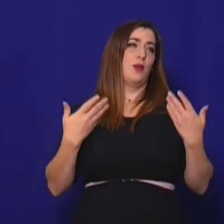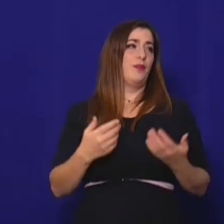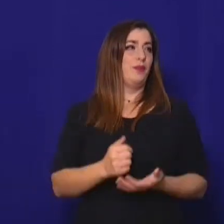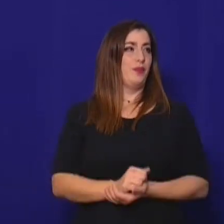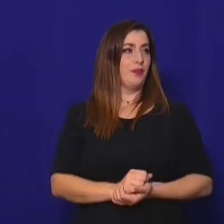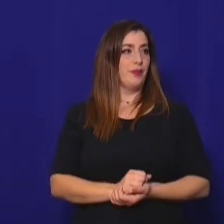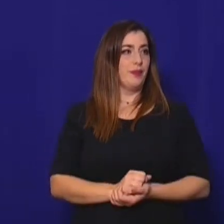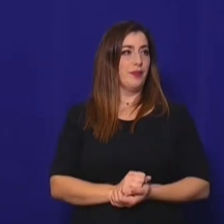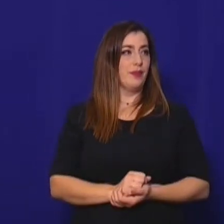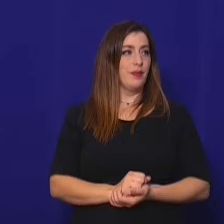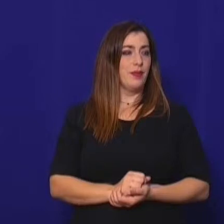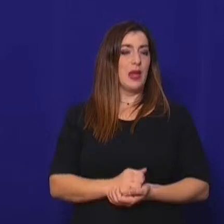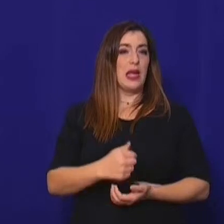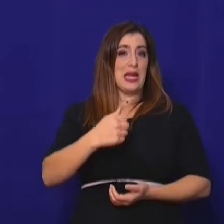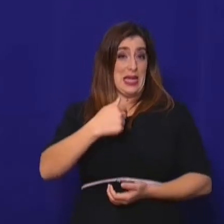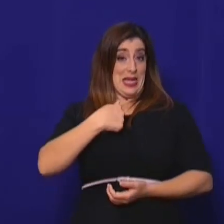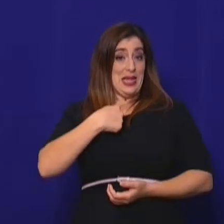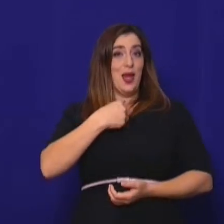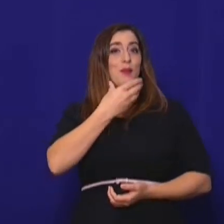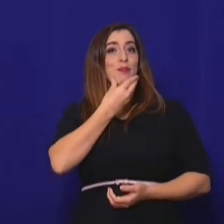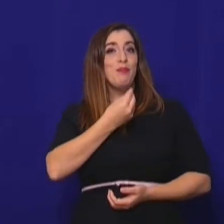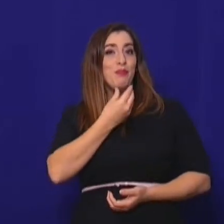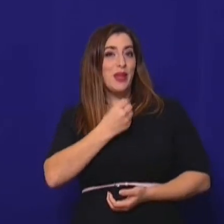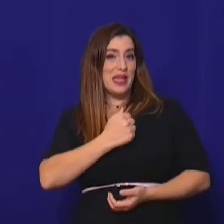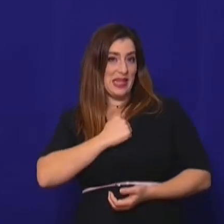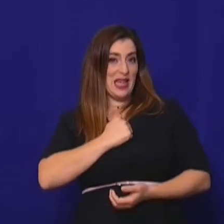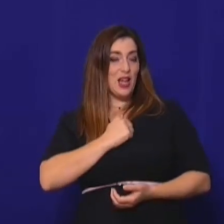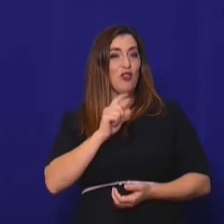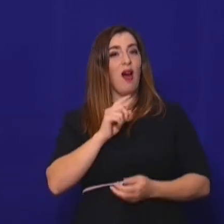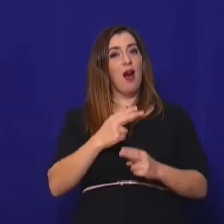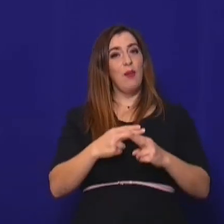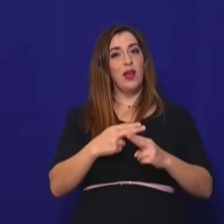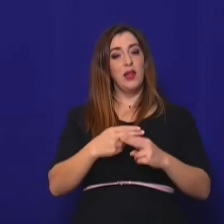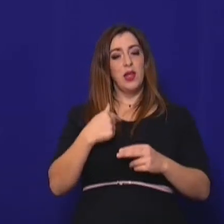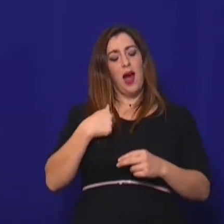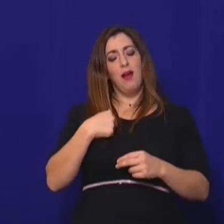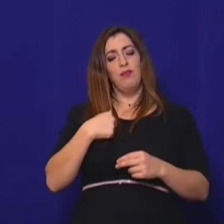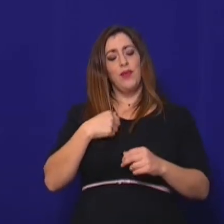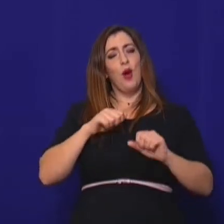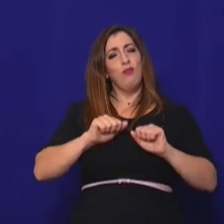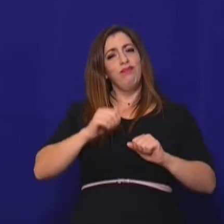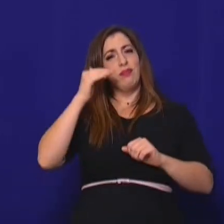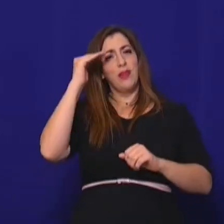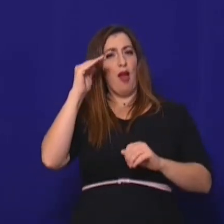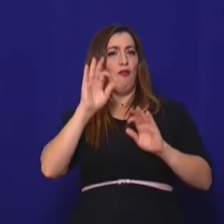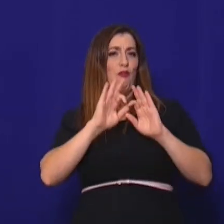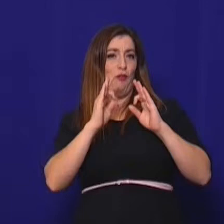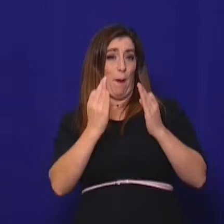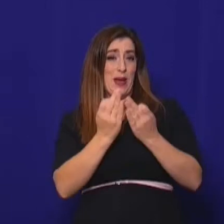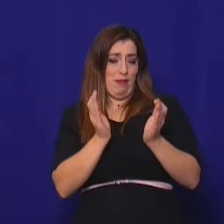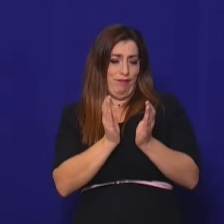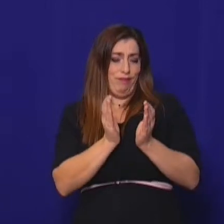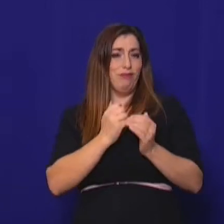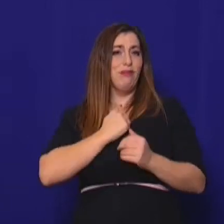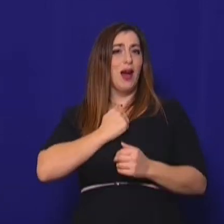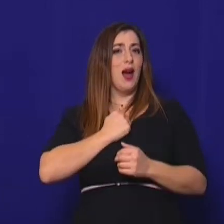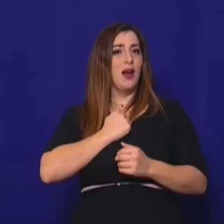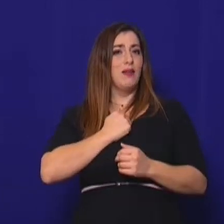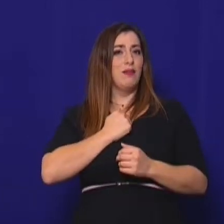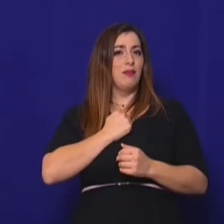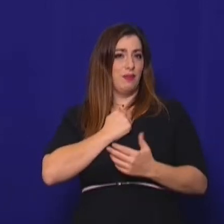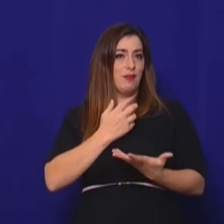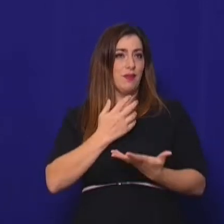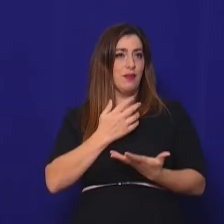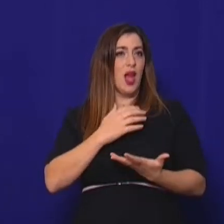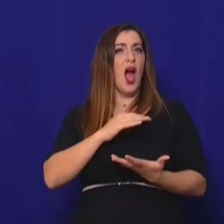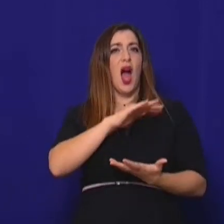huwa miliet li nista' qattaw mal-familja żgħira tiegħi għaliex nifhmu li jien nifhem ċar u anke l-familja